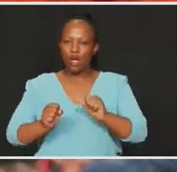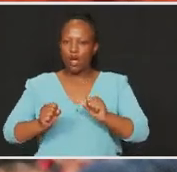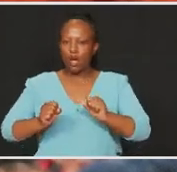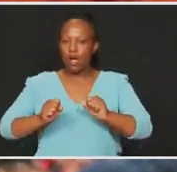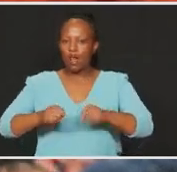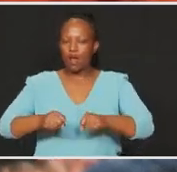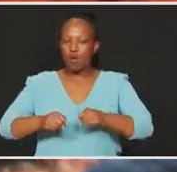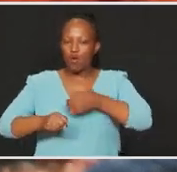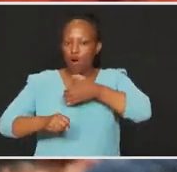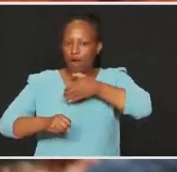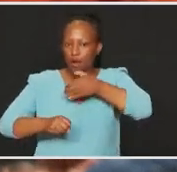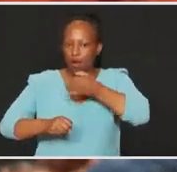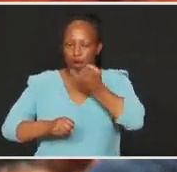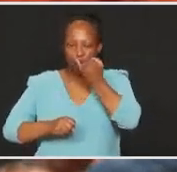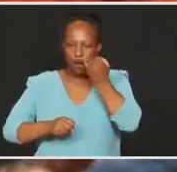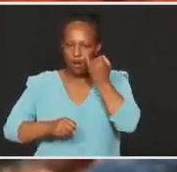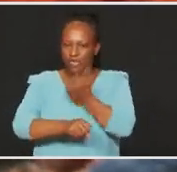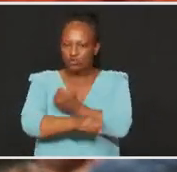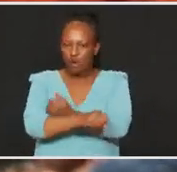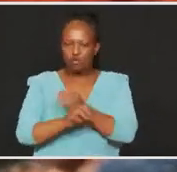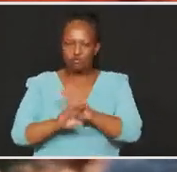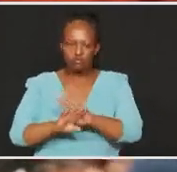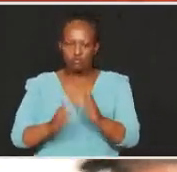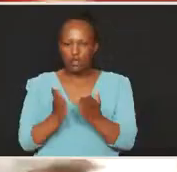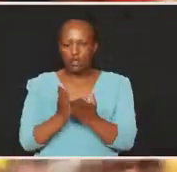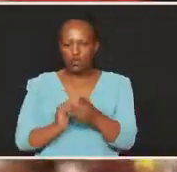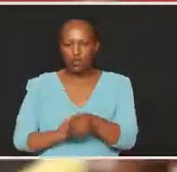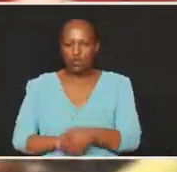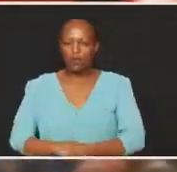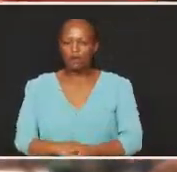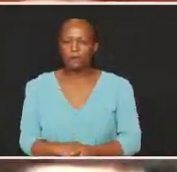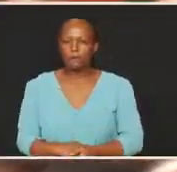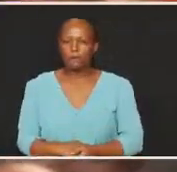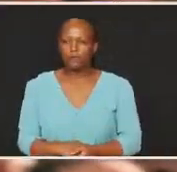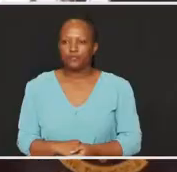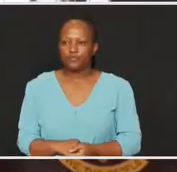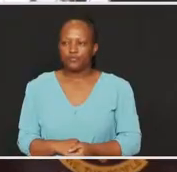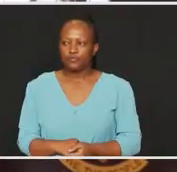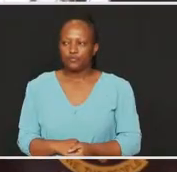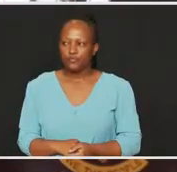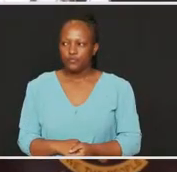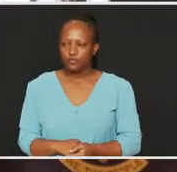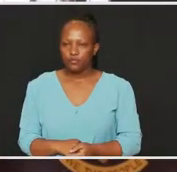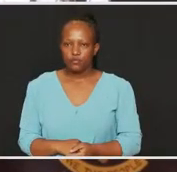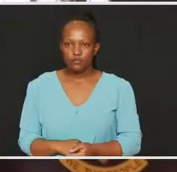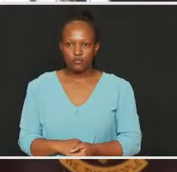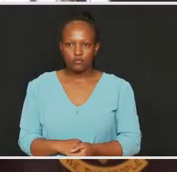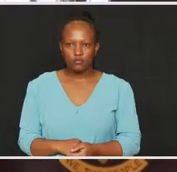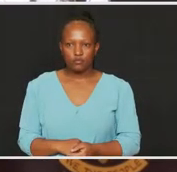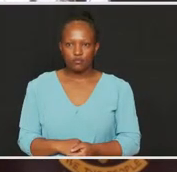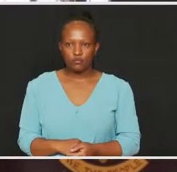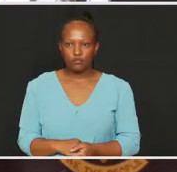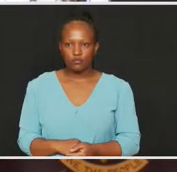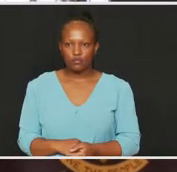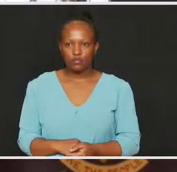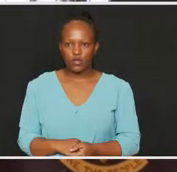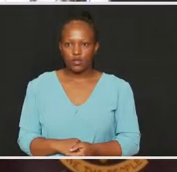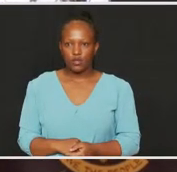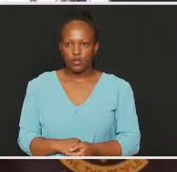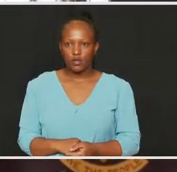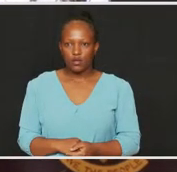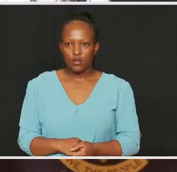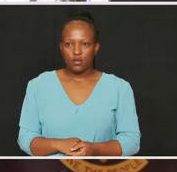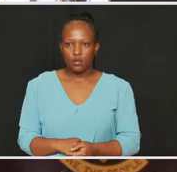drug or alcohol in the school premises did did she support or reject to equal not